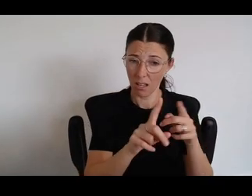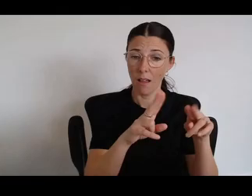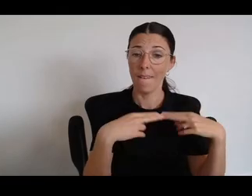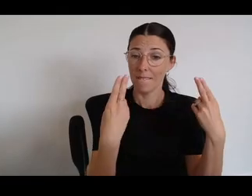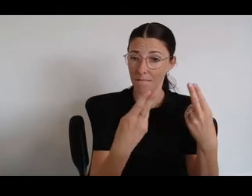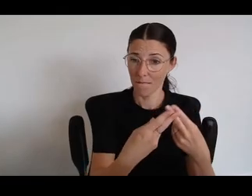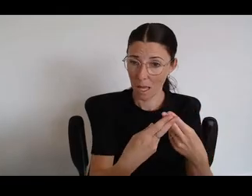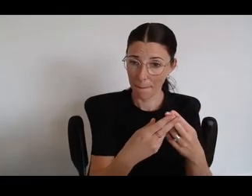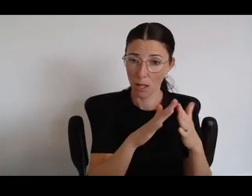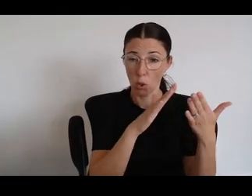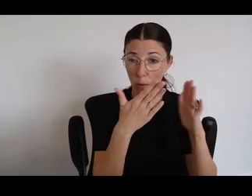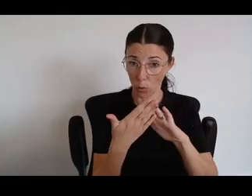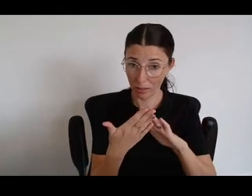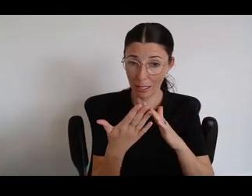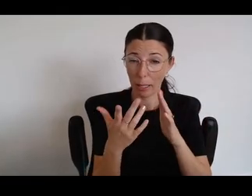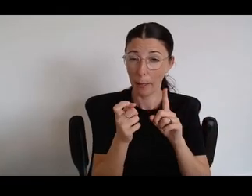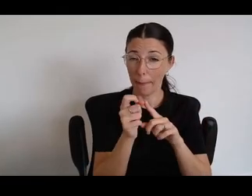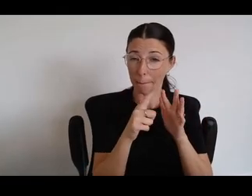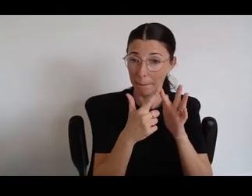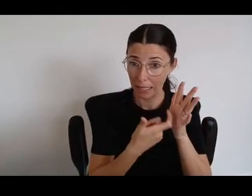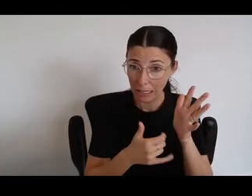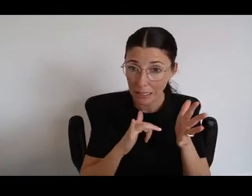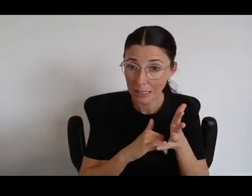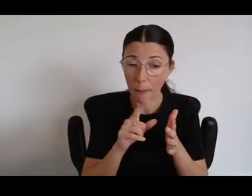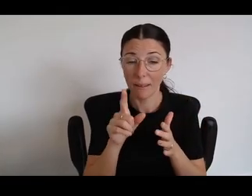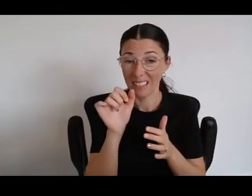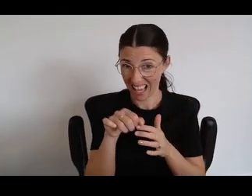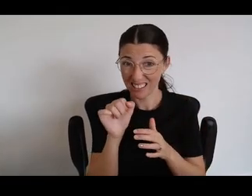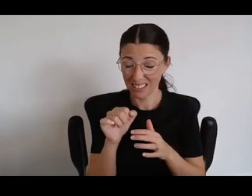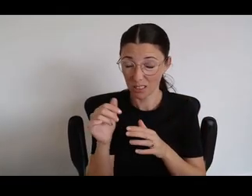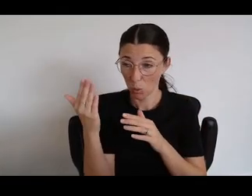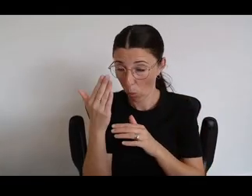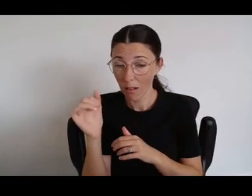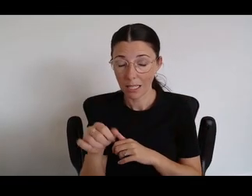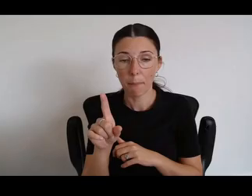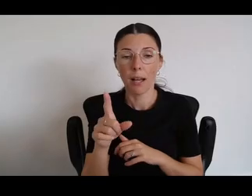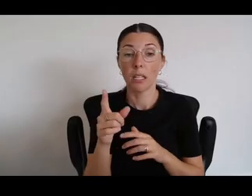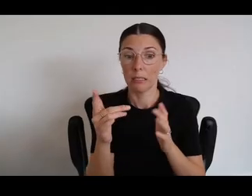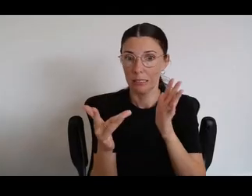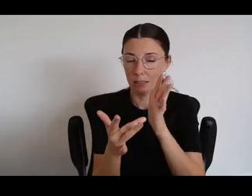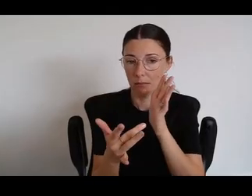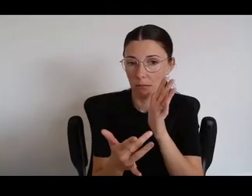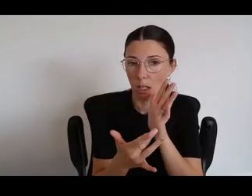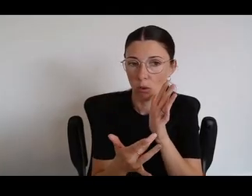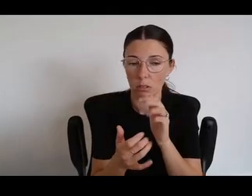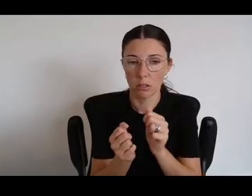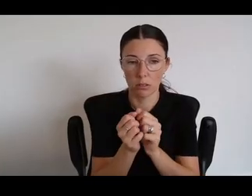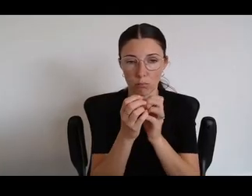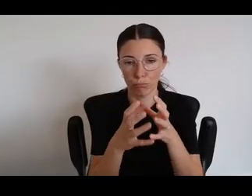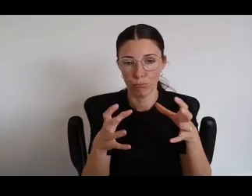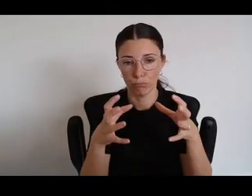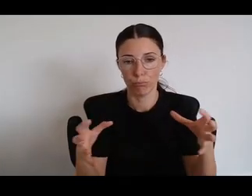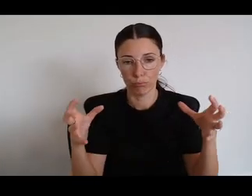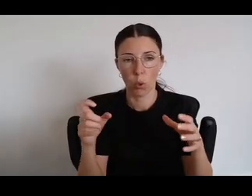peers, but this growing role of technology is something that will force us to think very